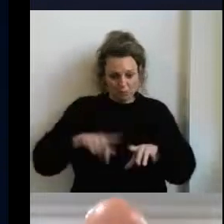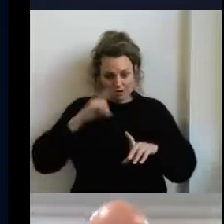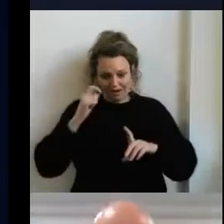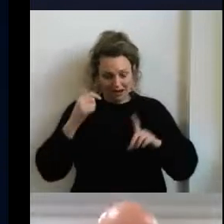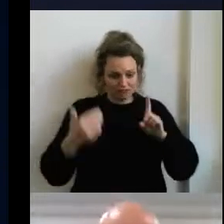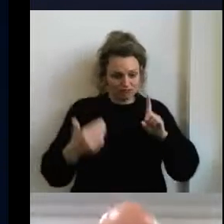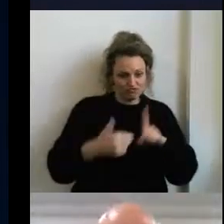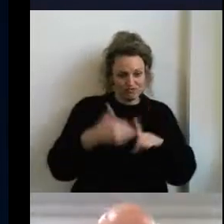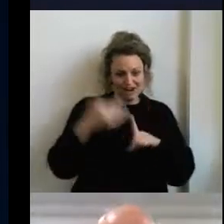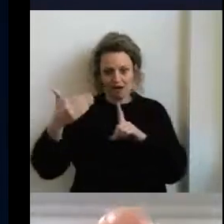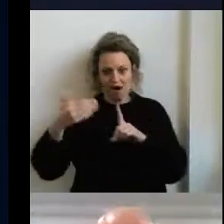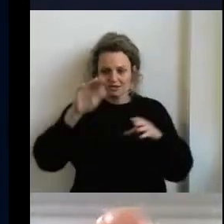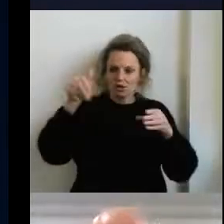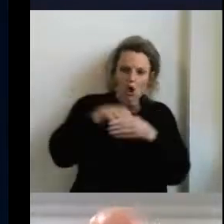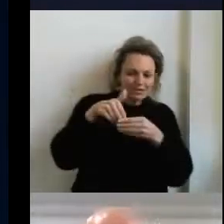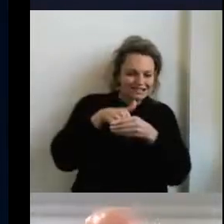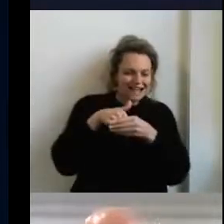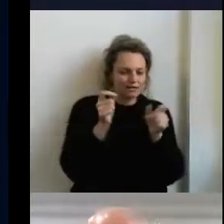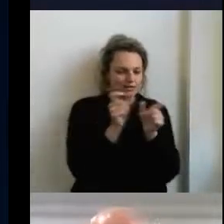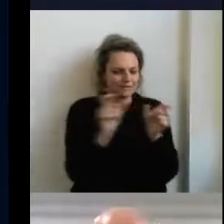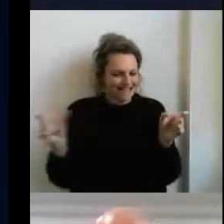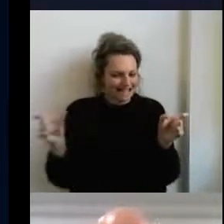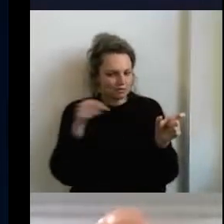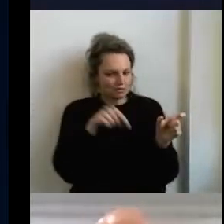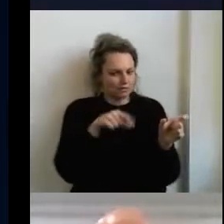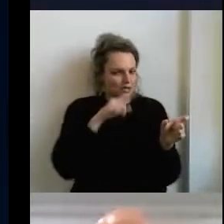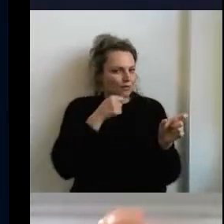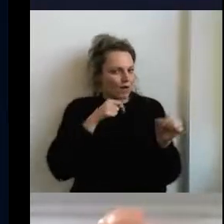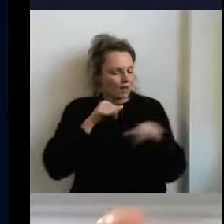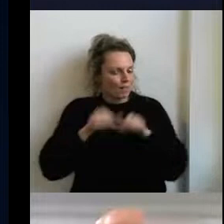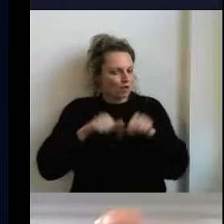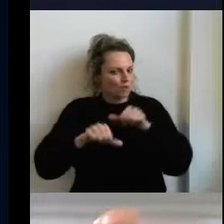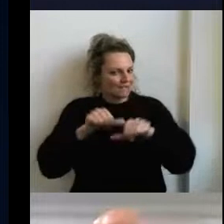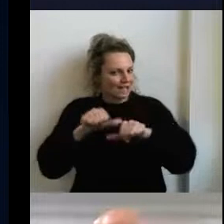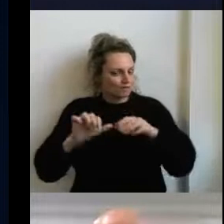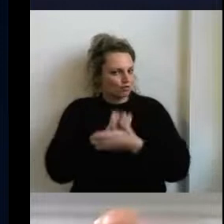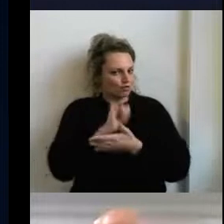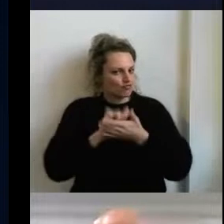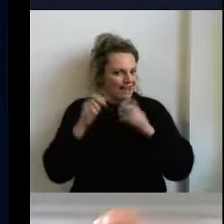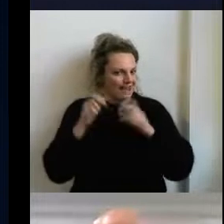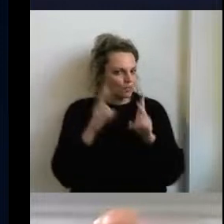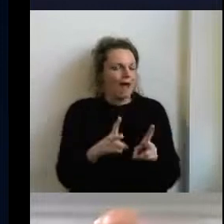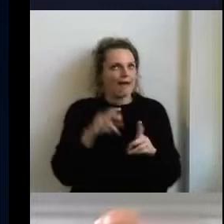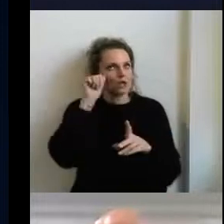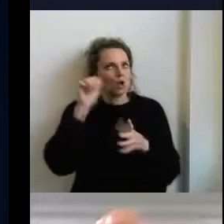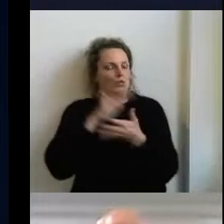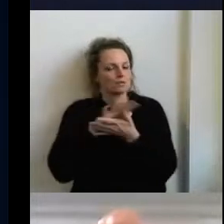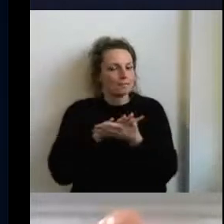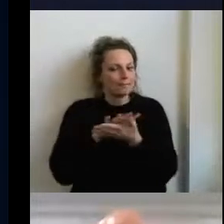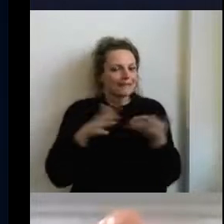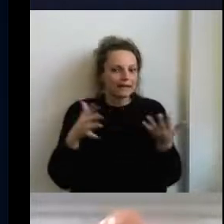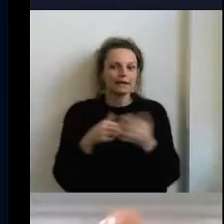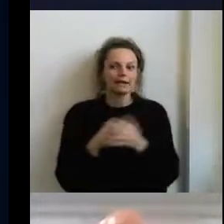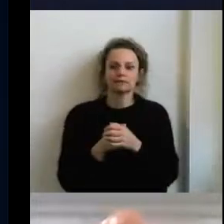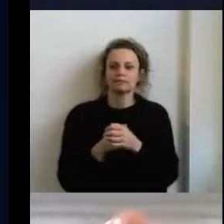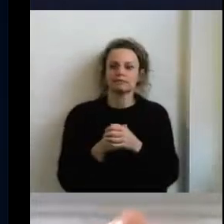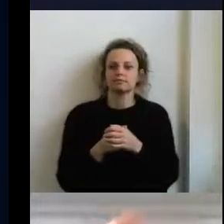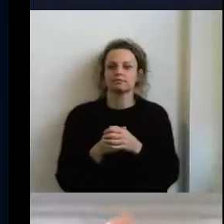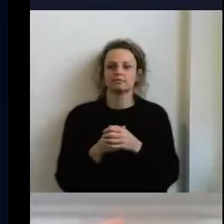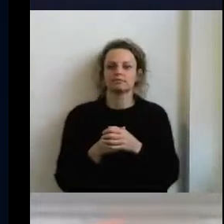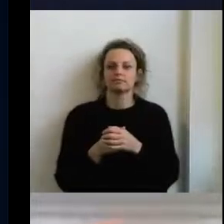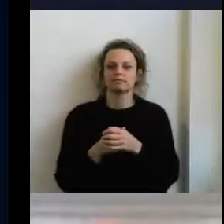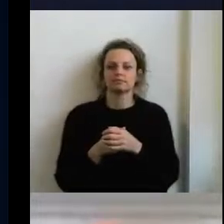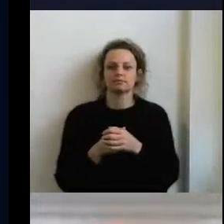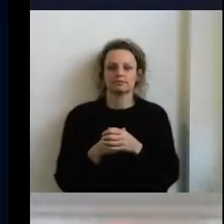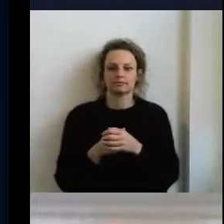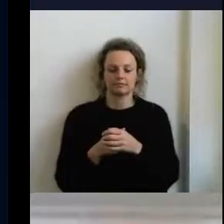of context and process it the way it's supposed to. Yeah, Talking I think about that would be a big improvement, especially for my spelling. I never went